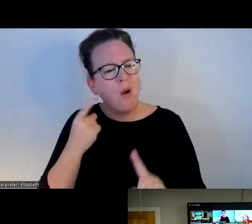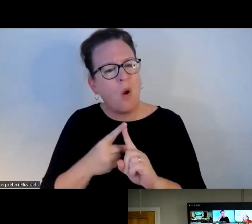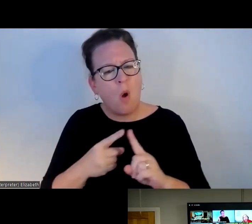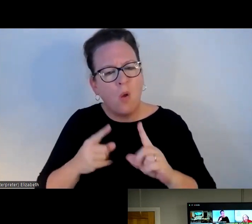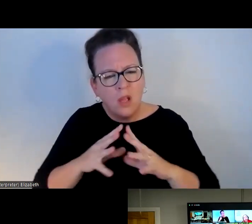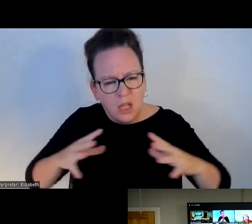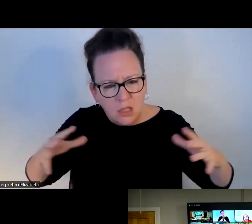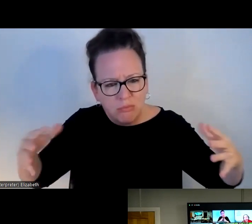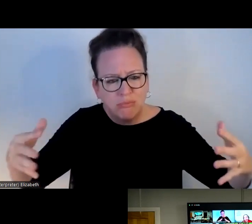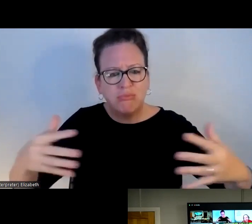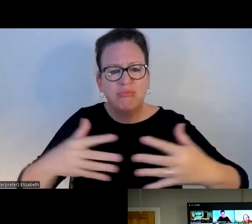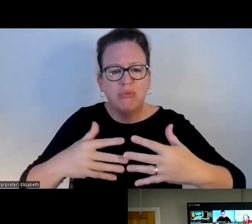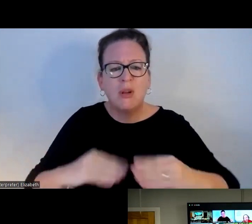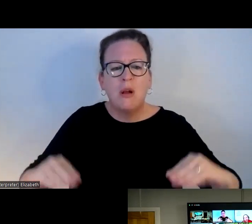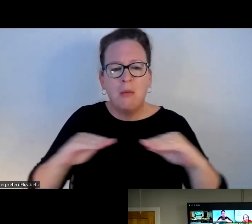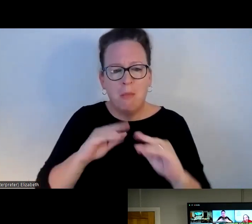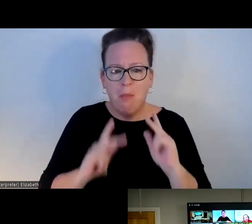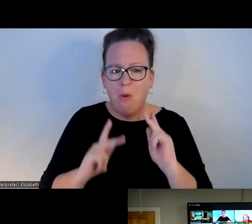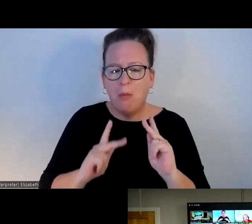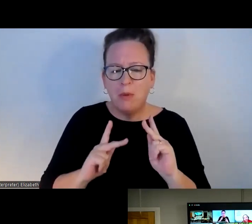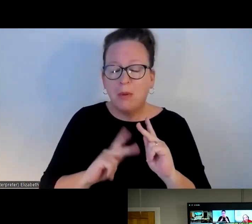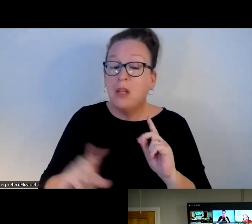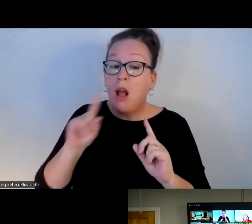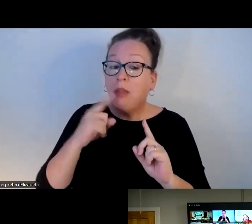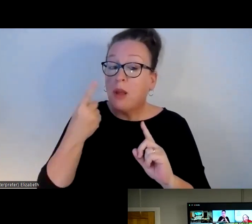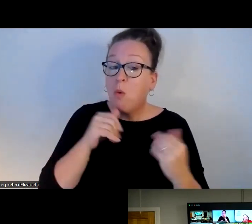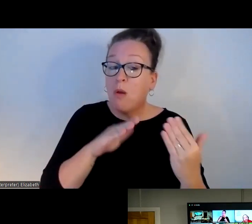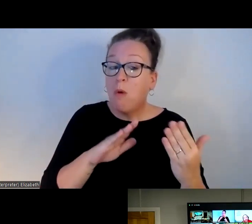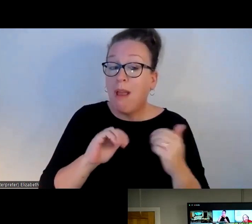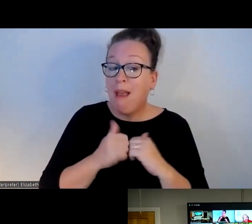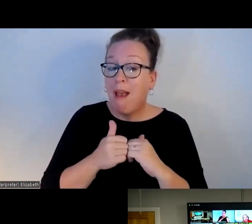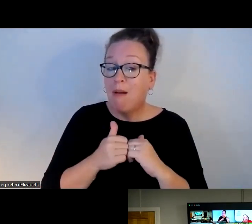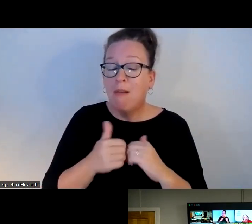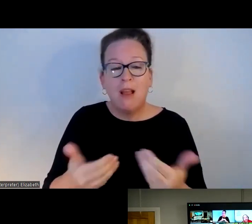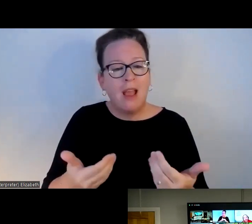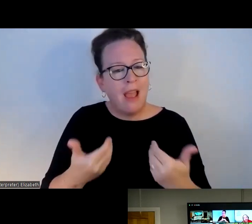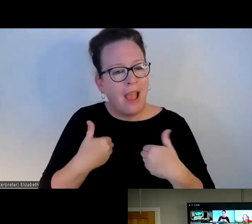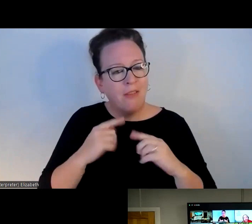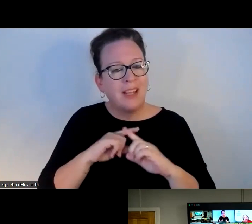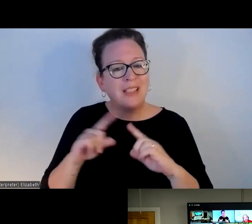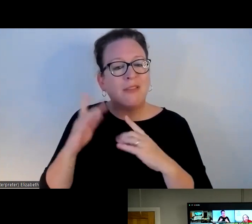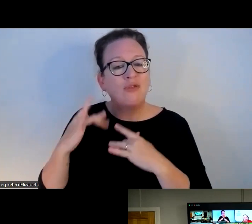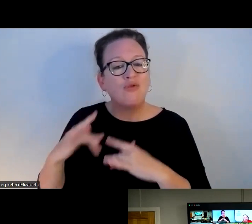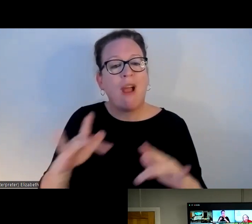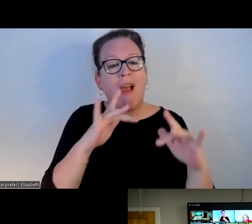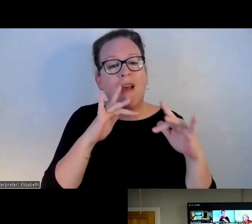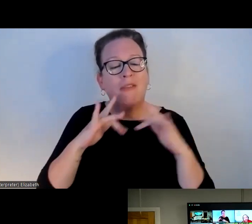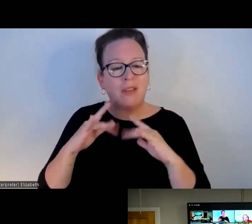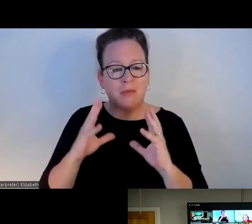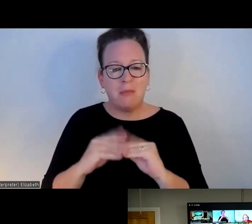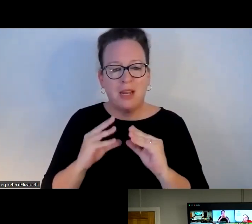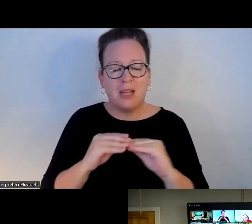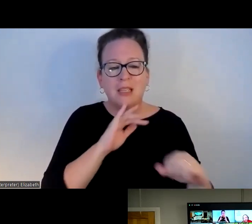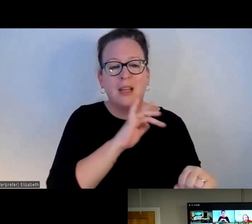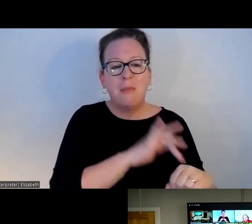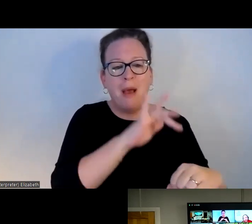And, so I think one way is, by having the different traveling to different